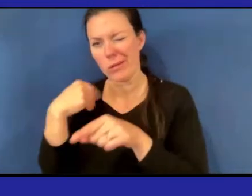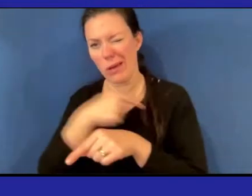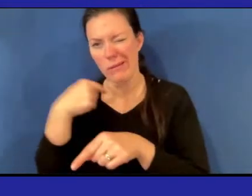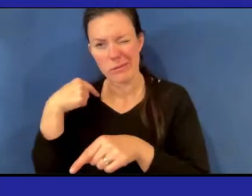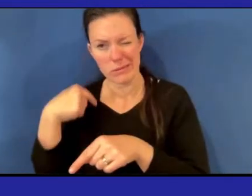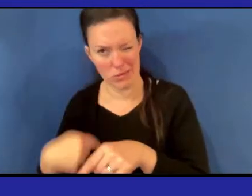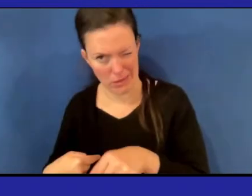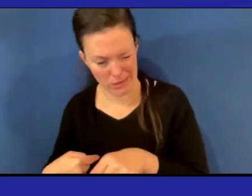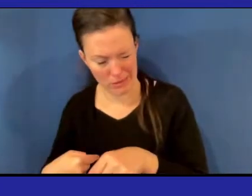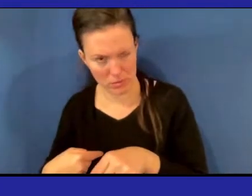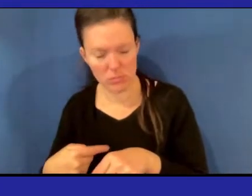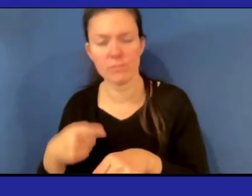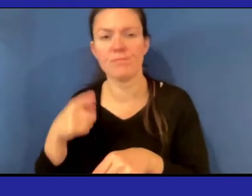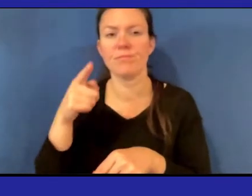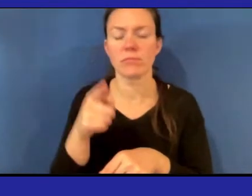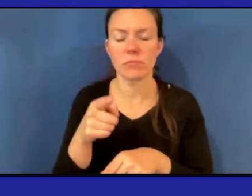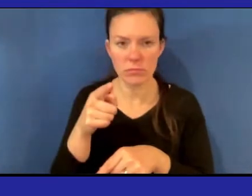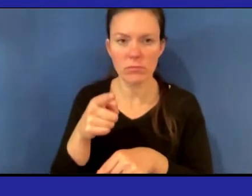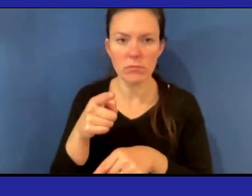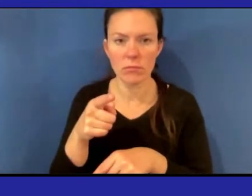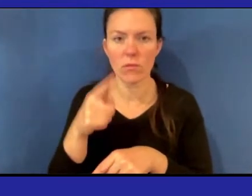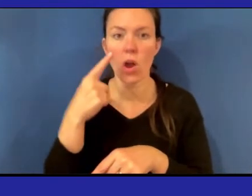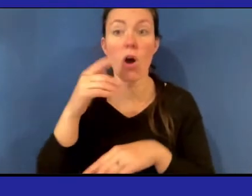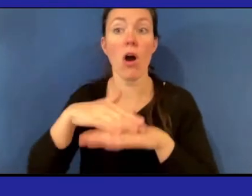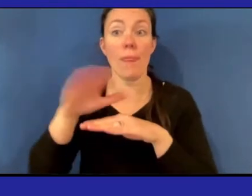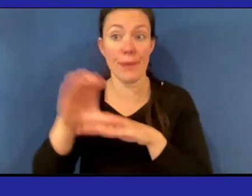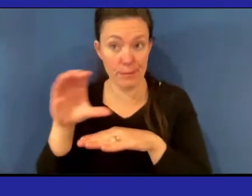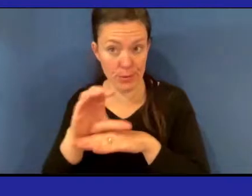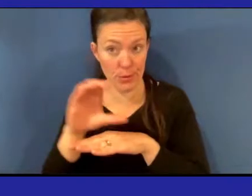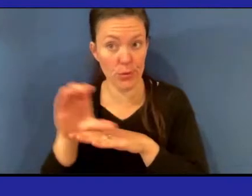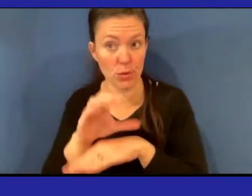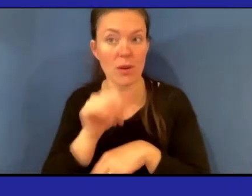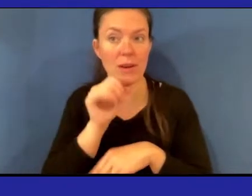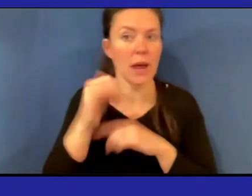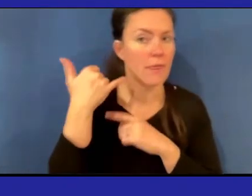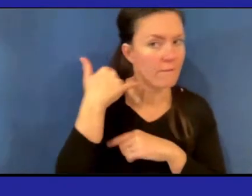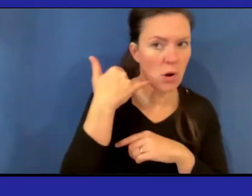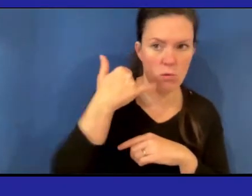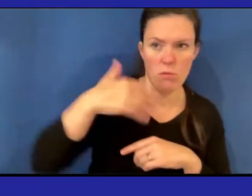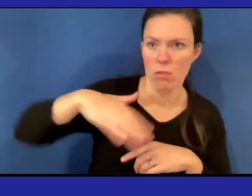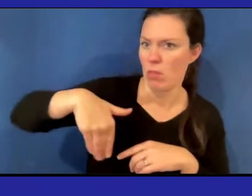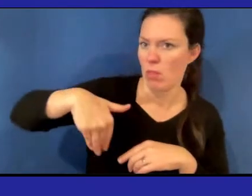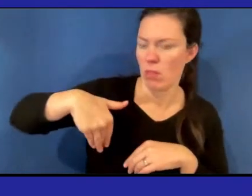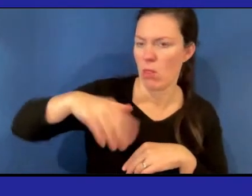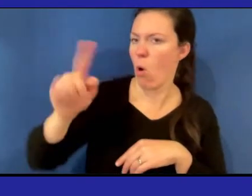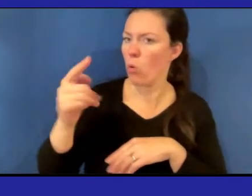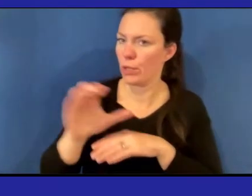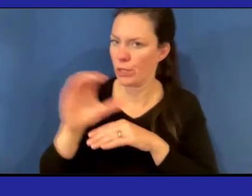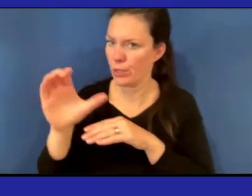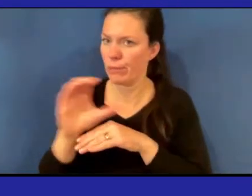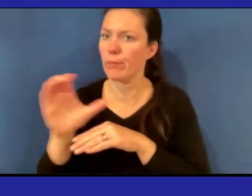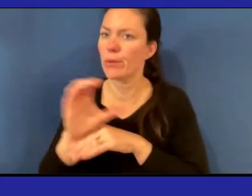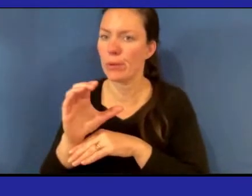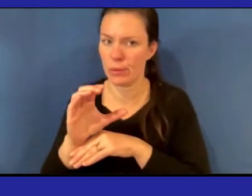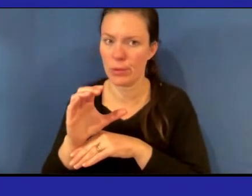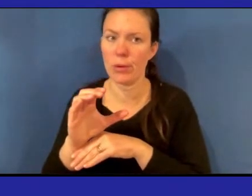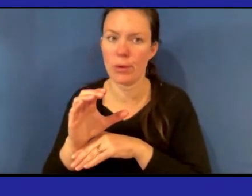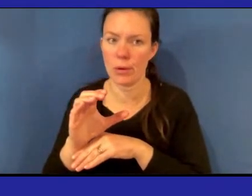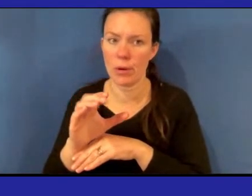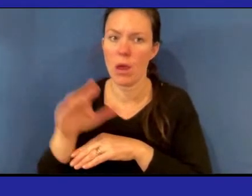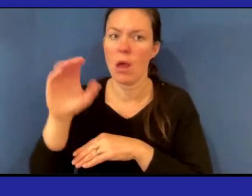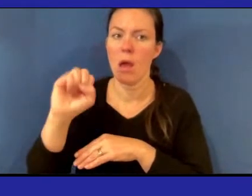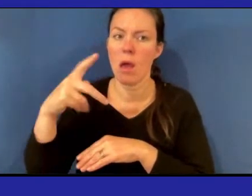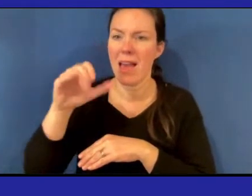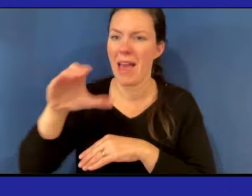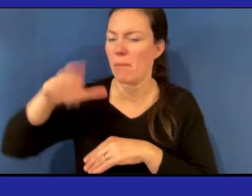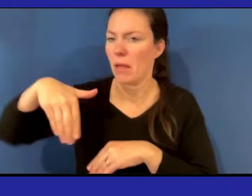On the computer version, The actual not the phone. phone version. Ah, The Epic has not created that yet